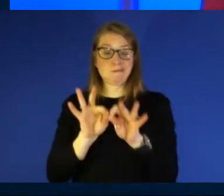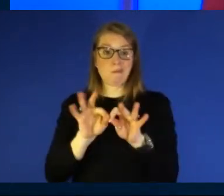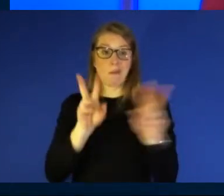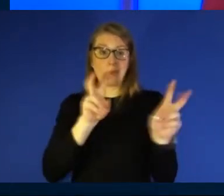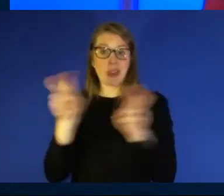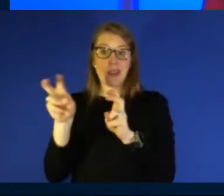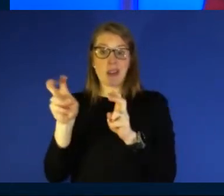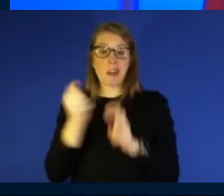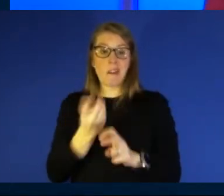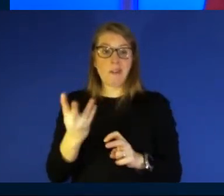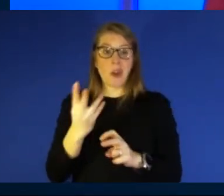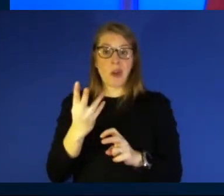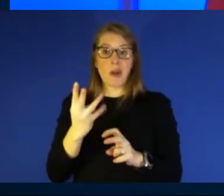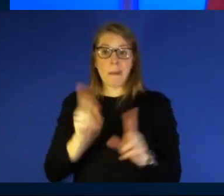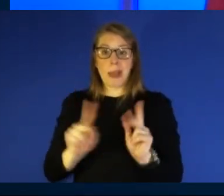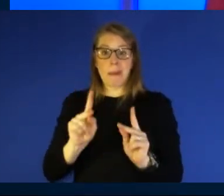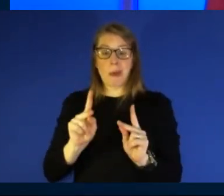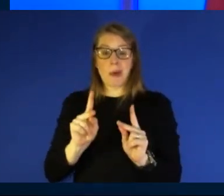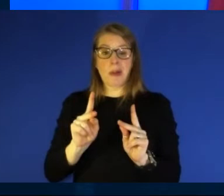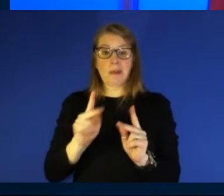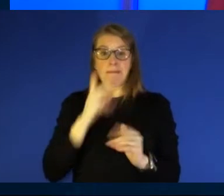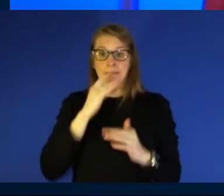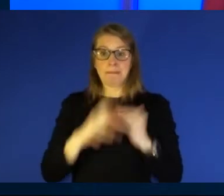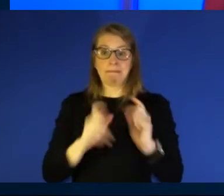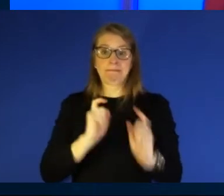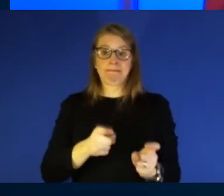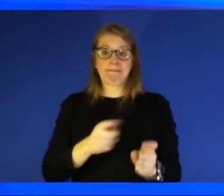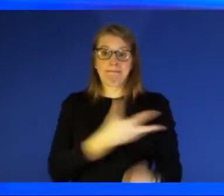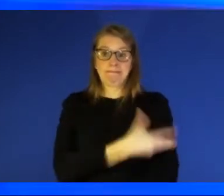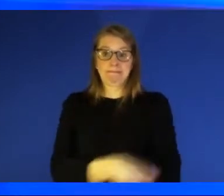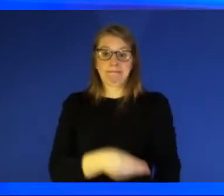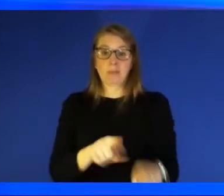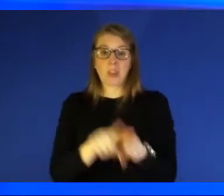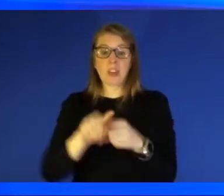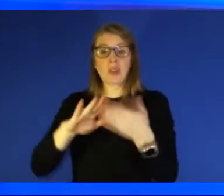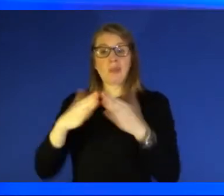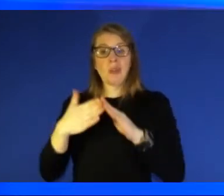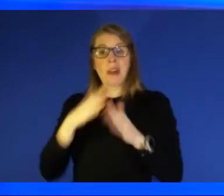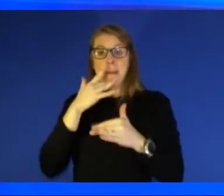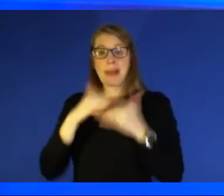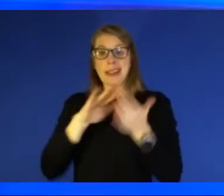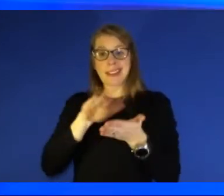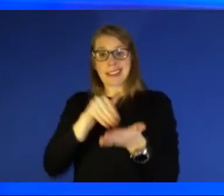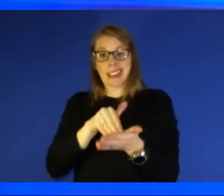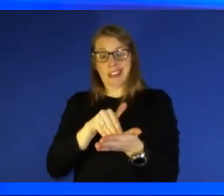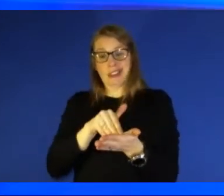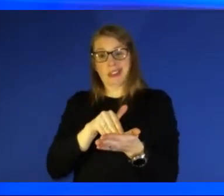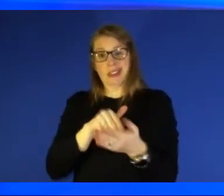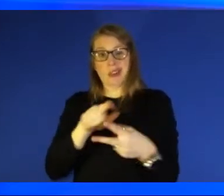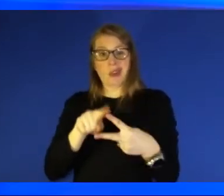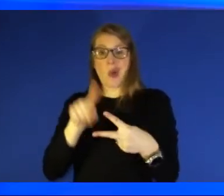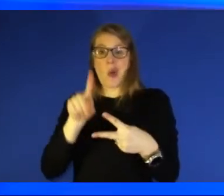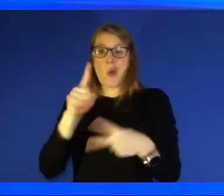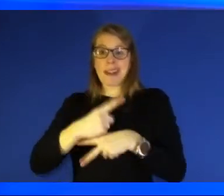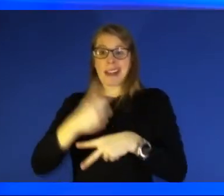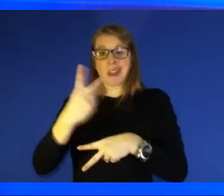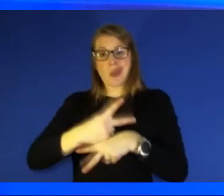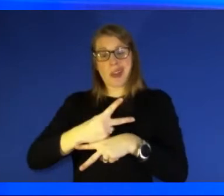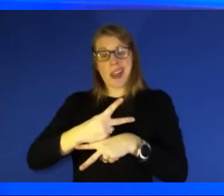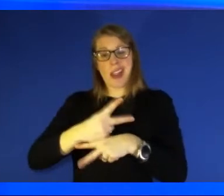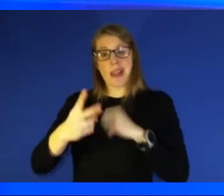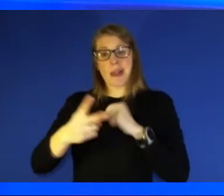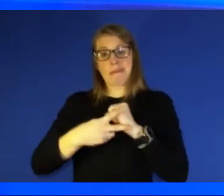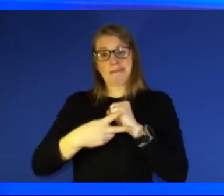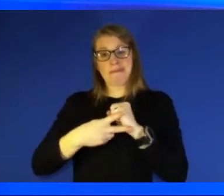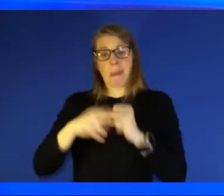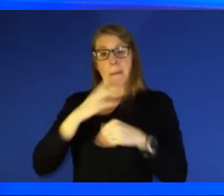have been donating blood. And for places like the Community Blood Center, they may only have a 1 or 2 day of blood supply on their